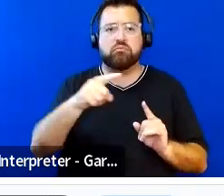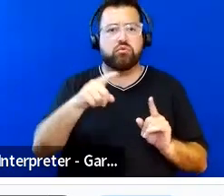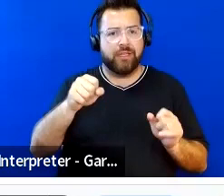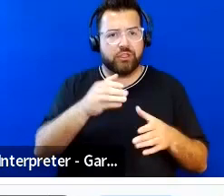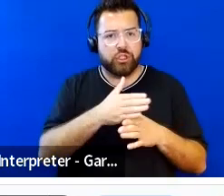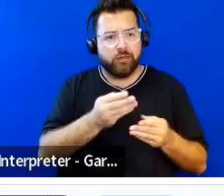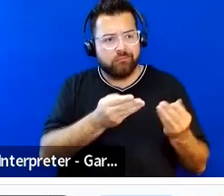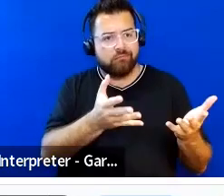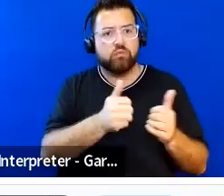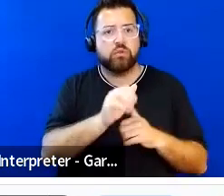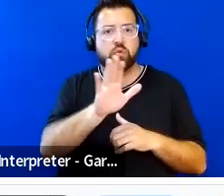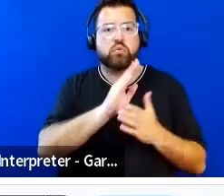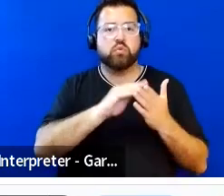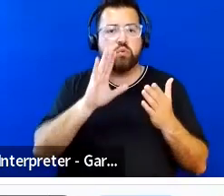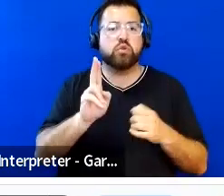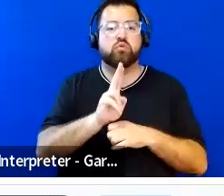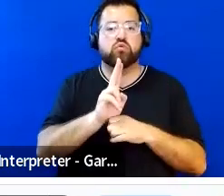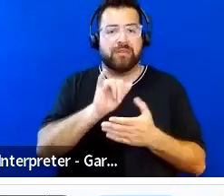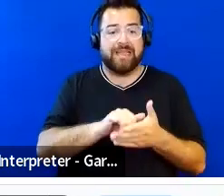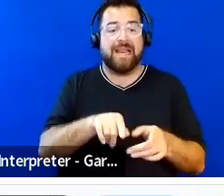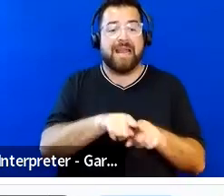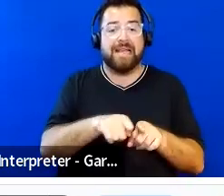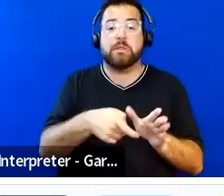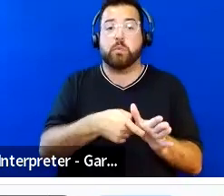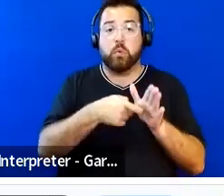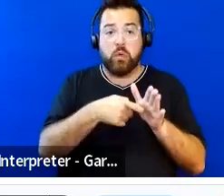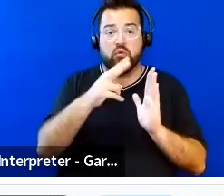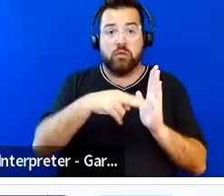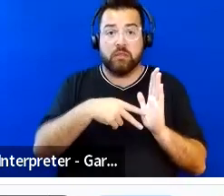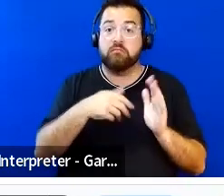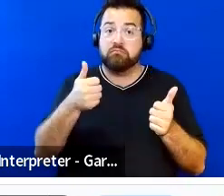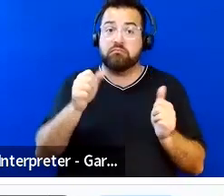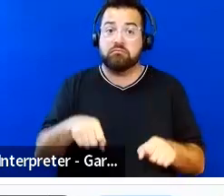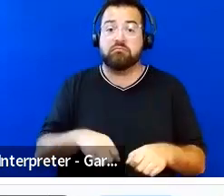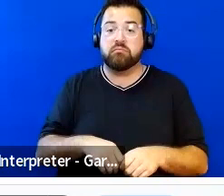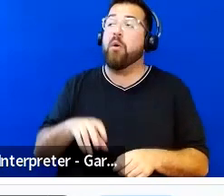with your students and use it as required reading. Okay, thank you.